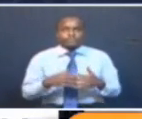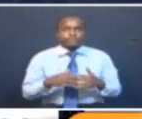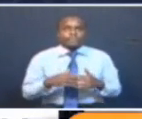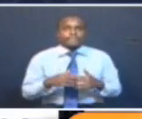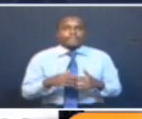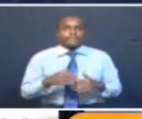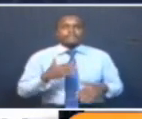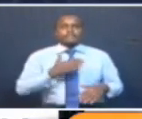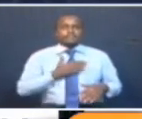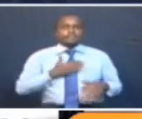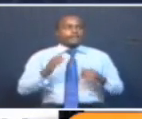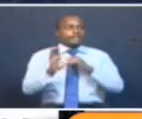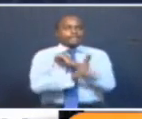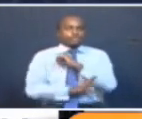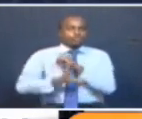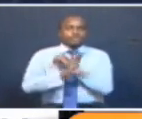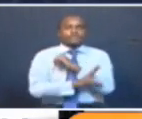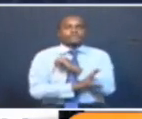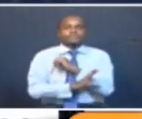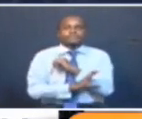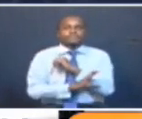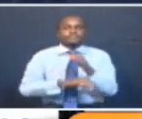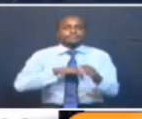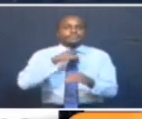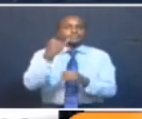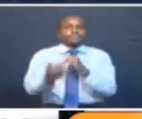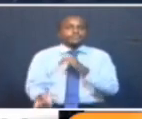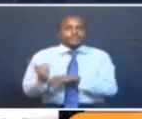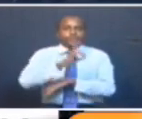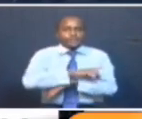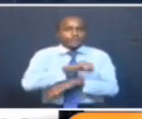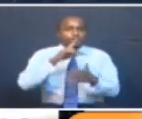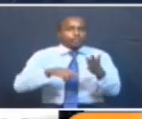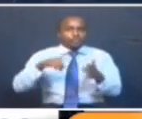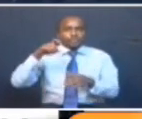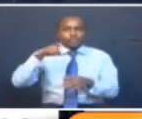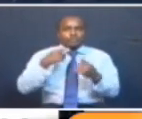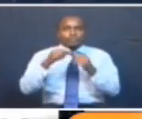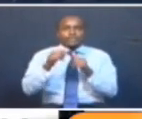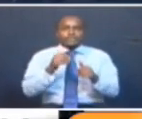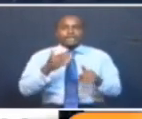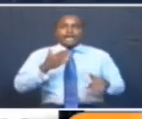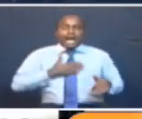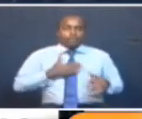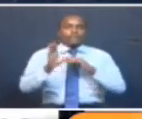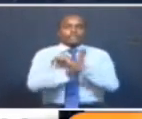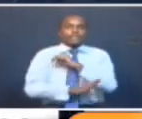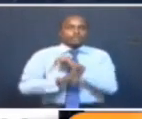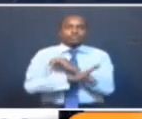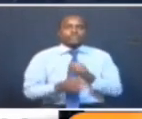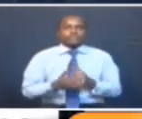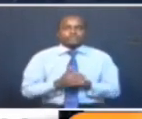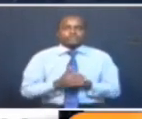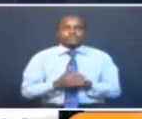This is my country. At the end of the day, when we should talk about it, it's our country, Africa. Yeah. It's our